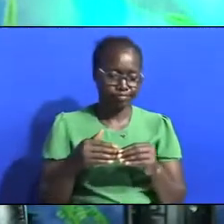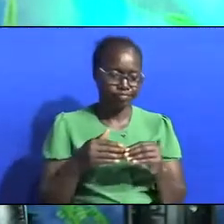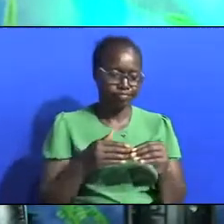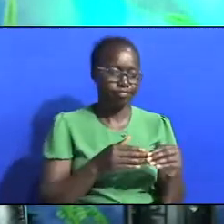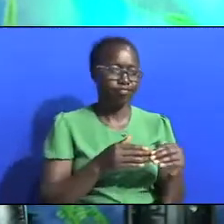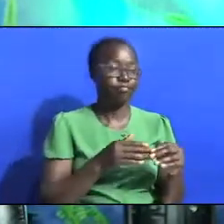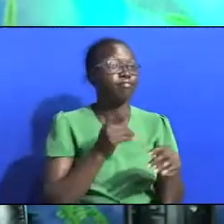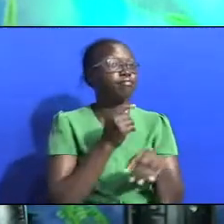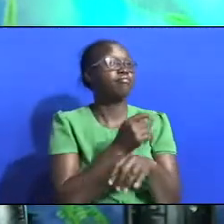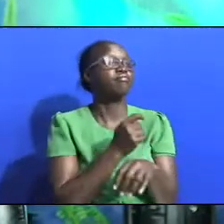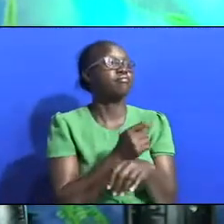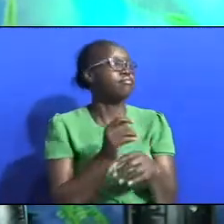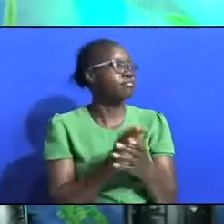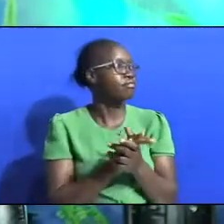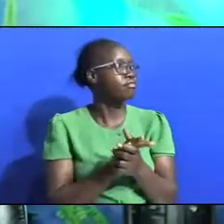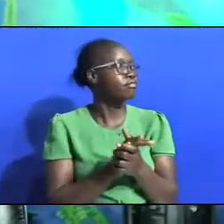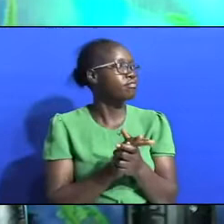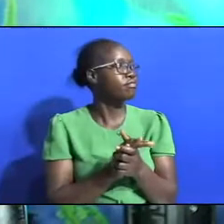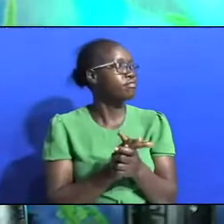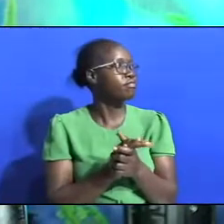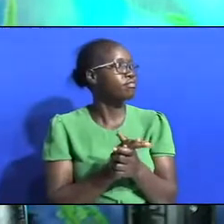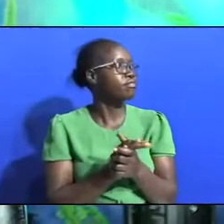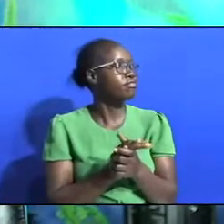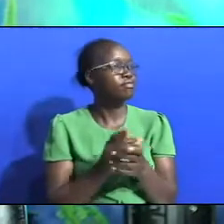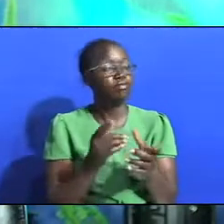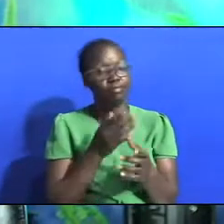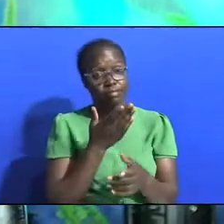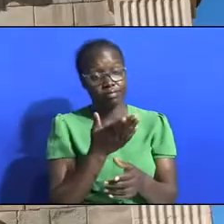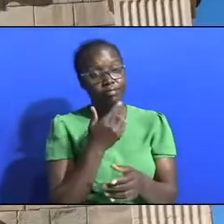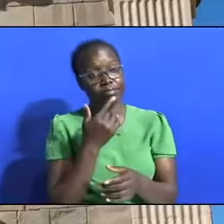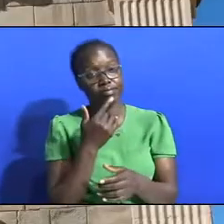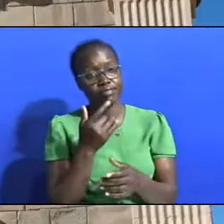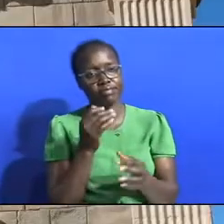to the temple. And then he told